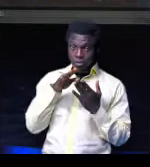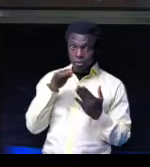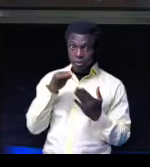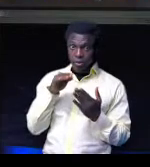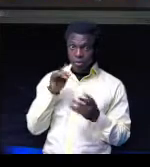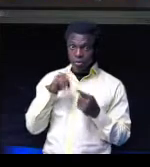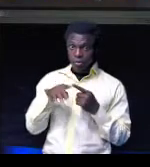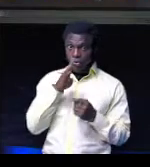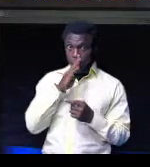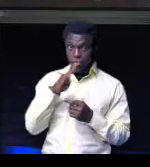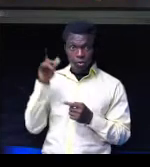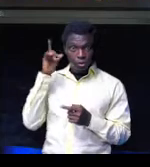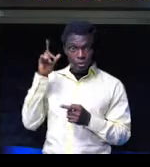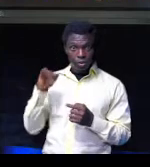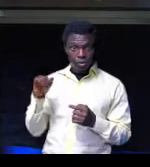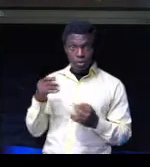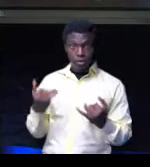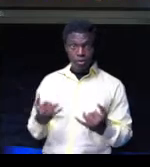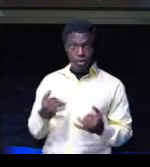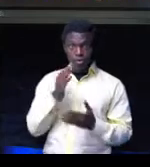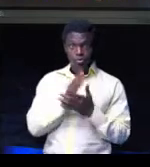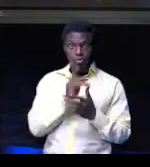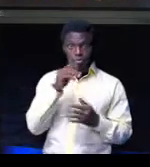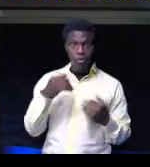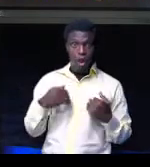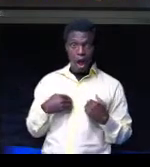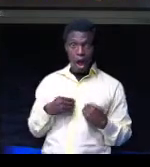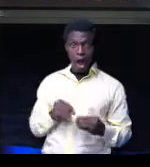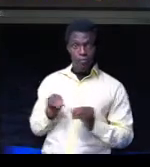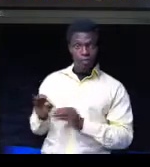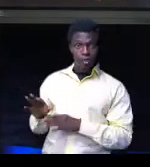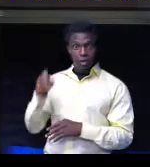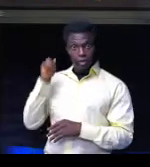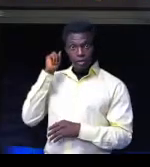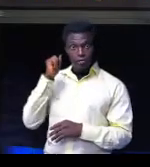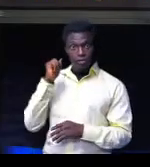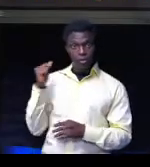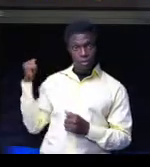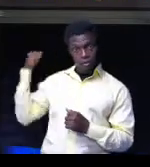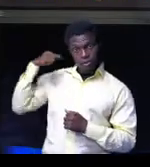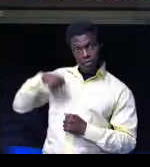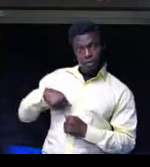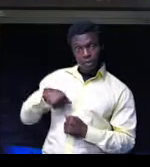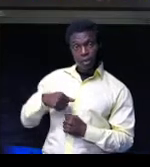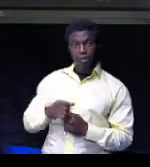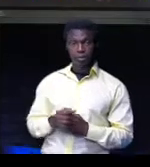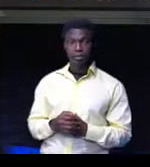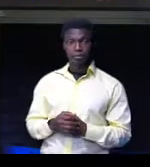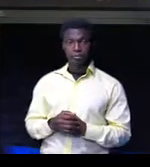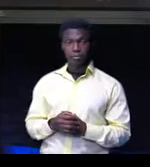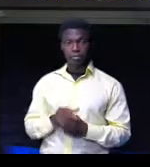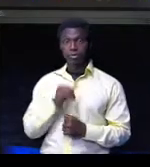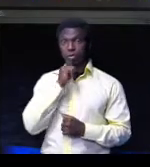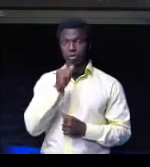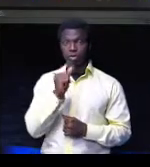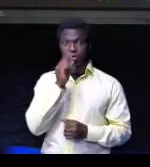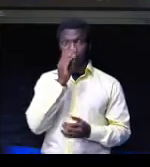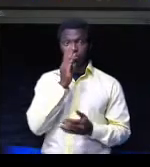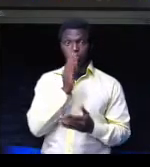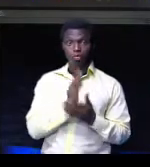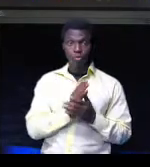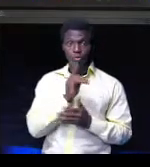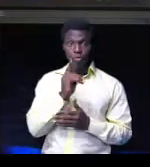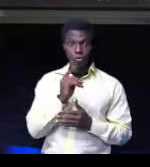now. Someone has left his bag. Someone has left his bag.